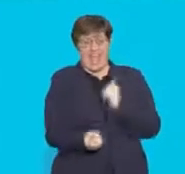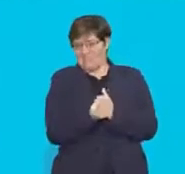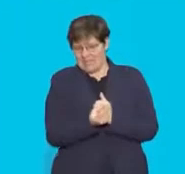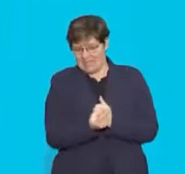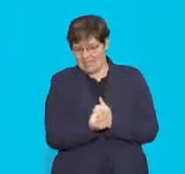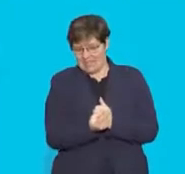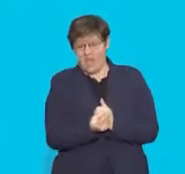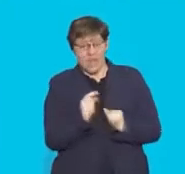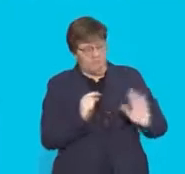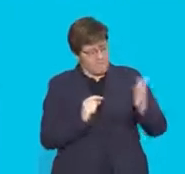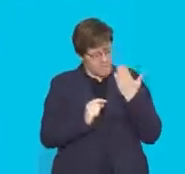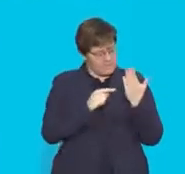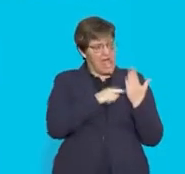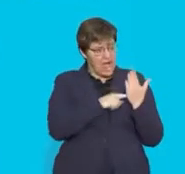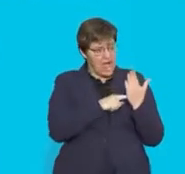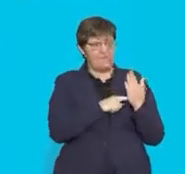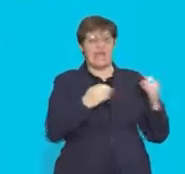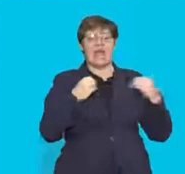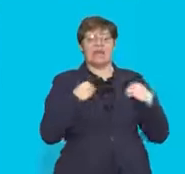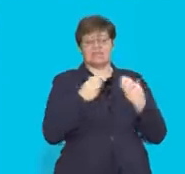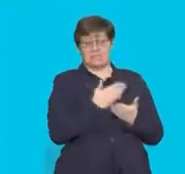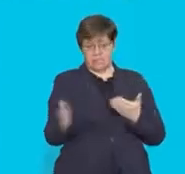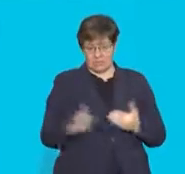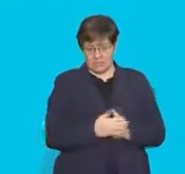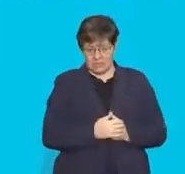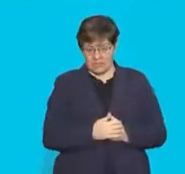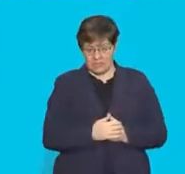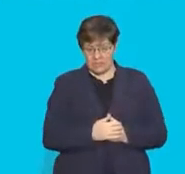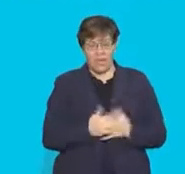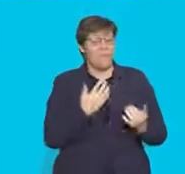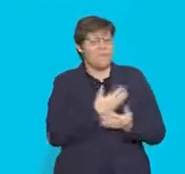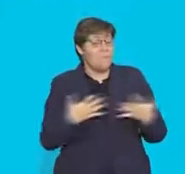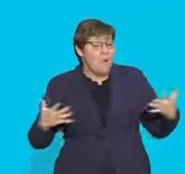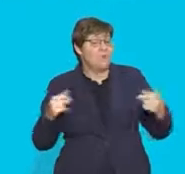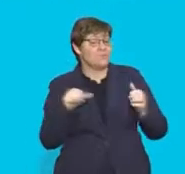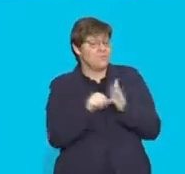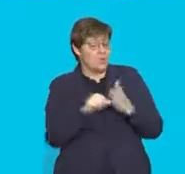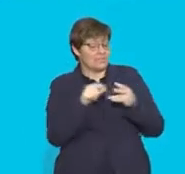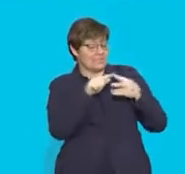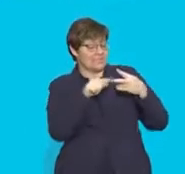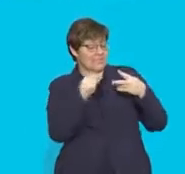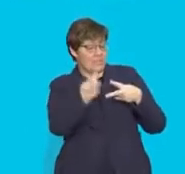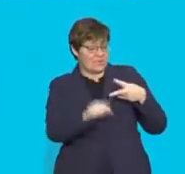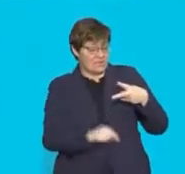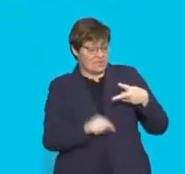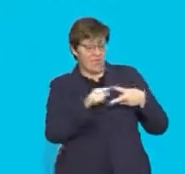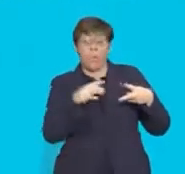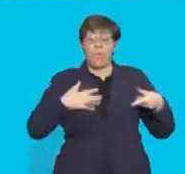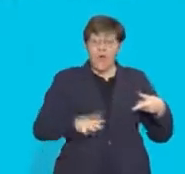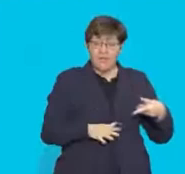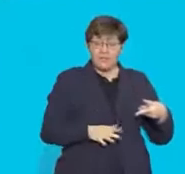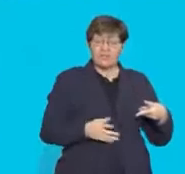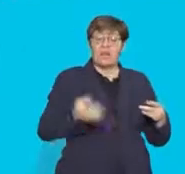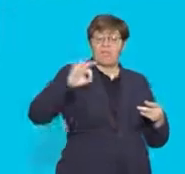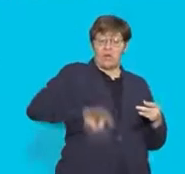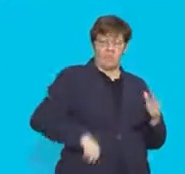in any condition where you are faced with a question and asset disposal. Remember, the two most important thing is you want a profit or